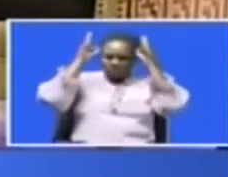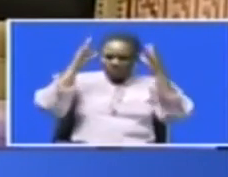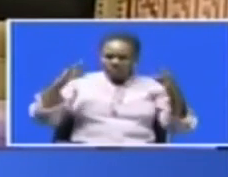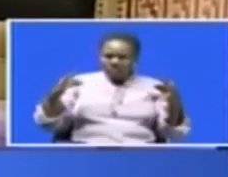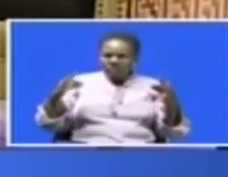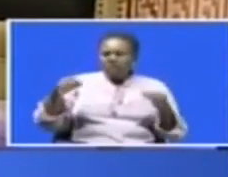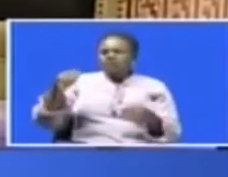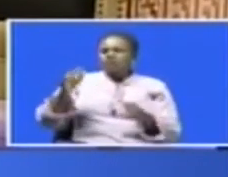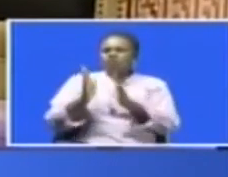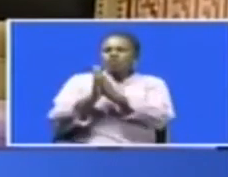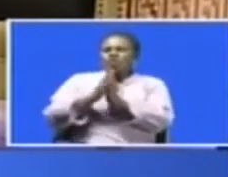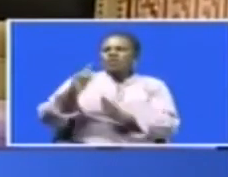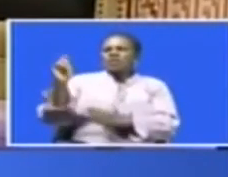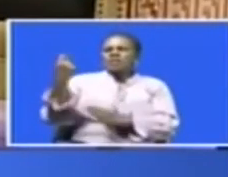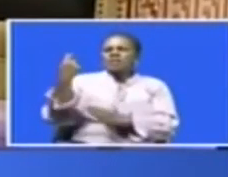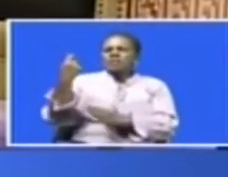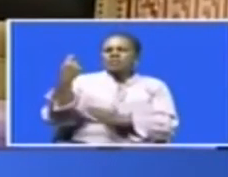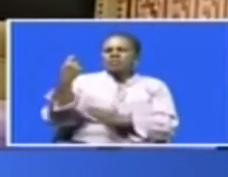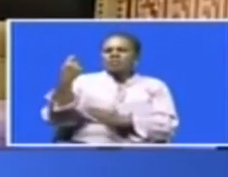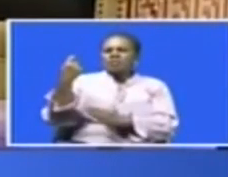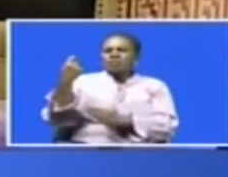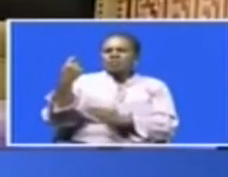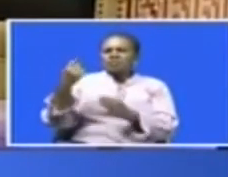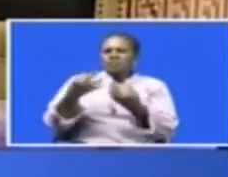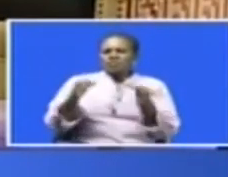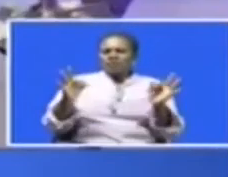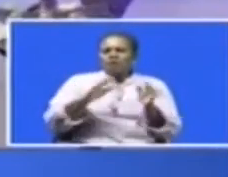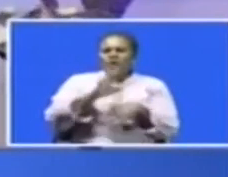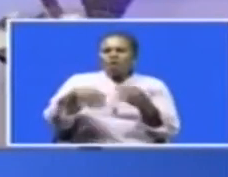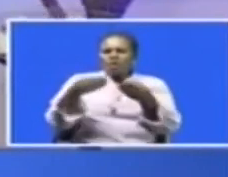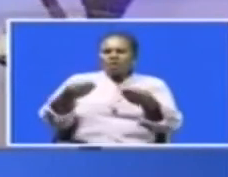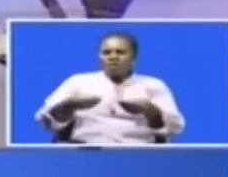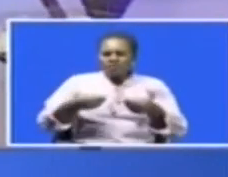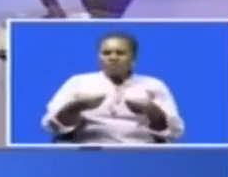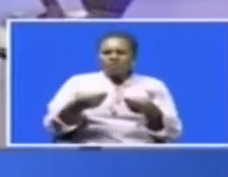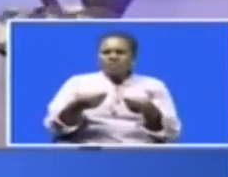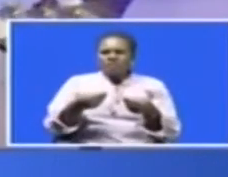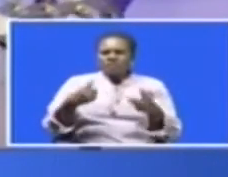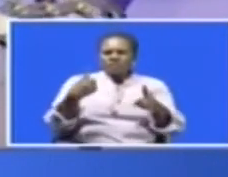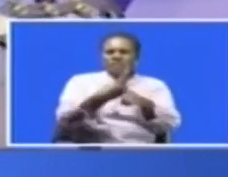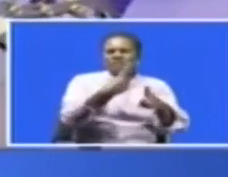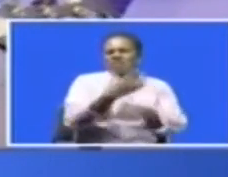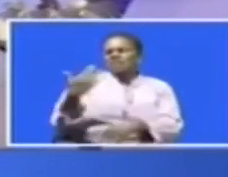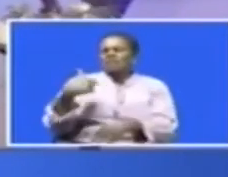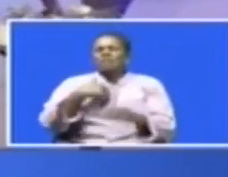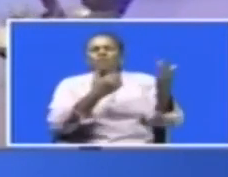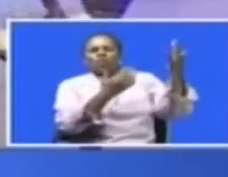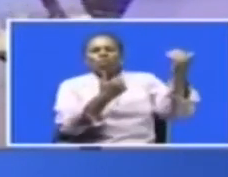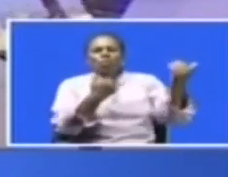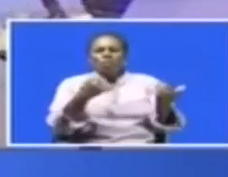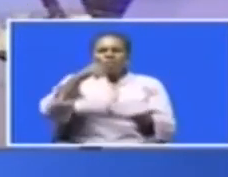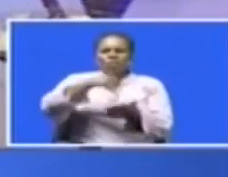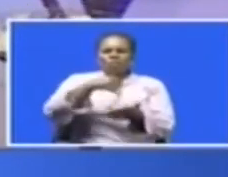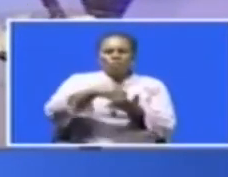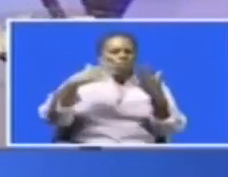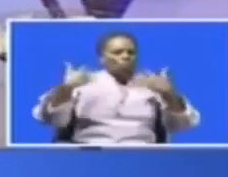Kenya to build around the release of everything. But they're giving me my own record label and everything that I'm hoping to bring some really